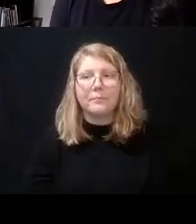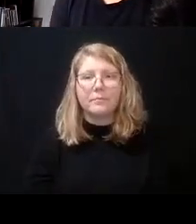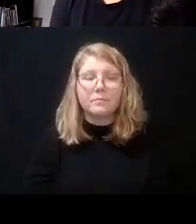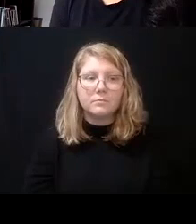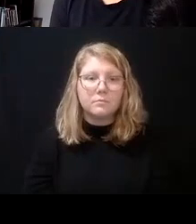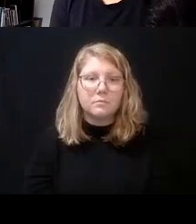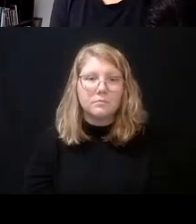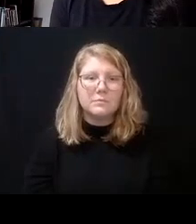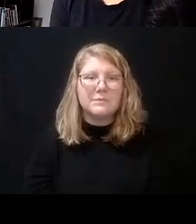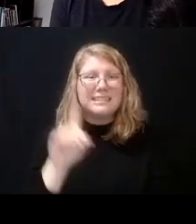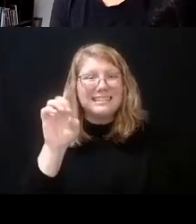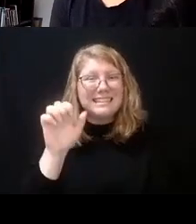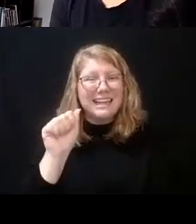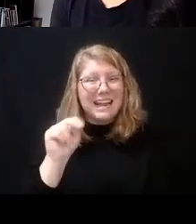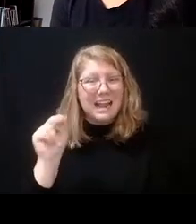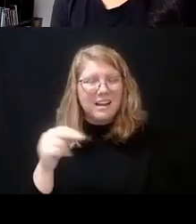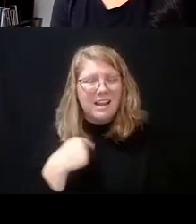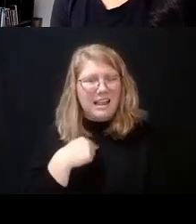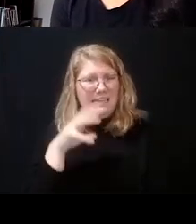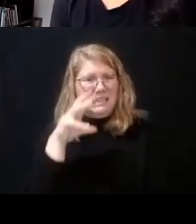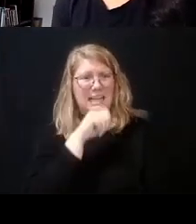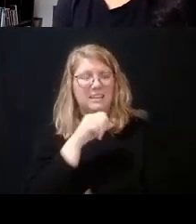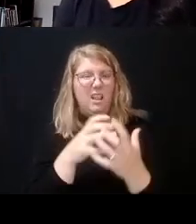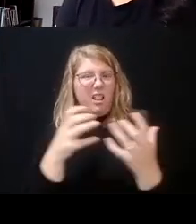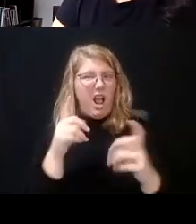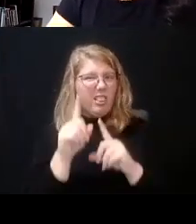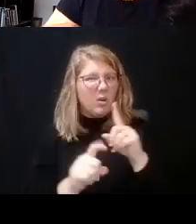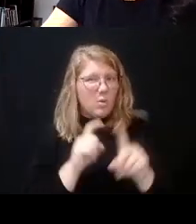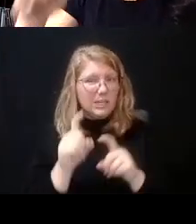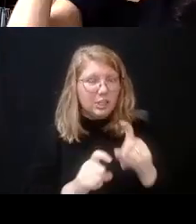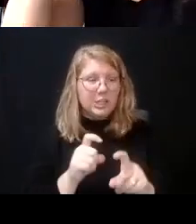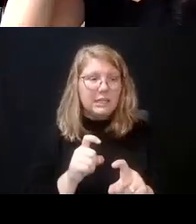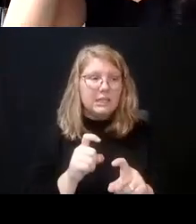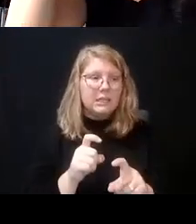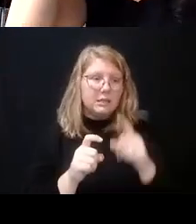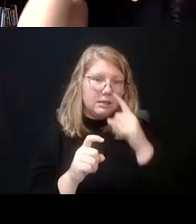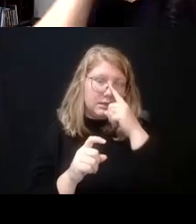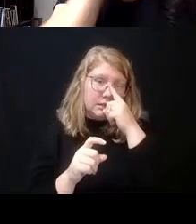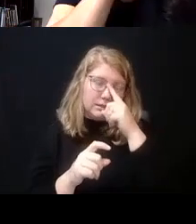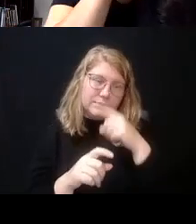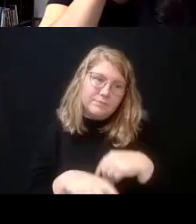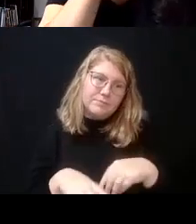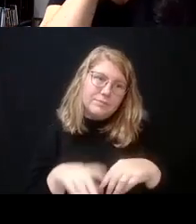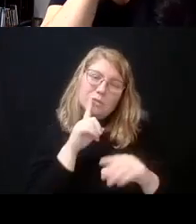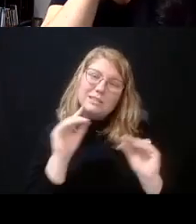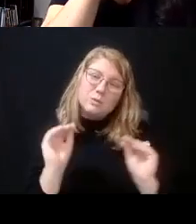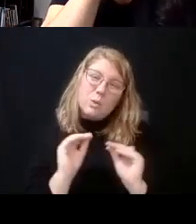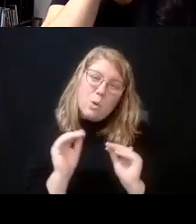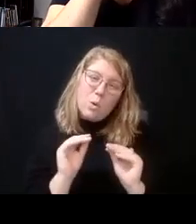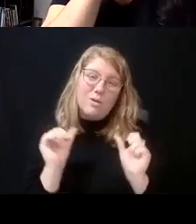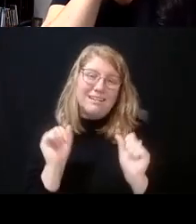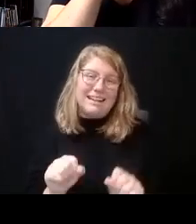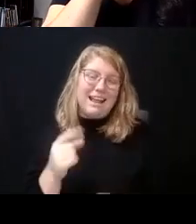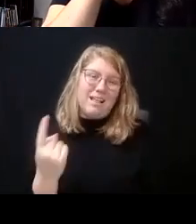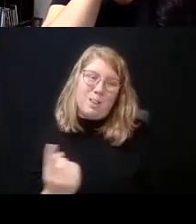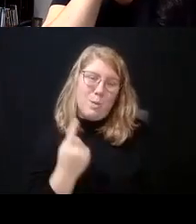And I guess, just with a lot of these questions, like I think it's nobody can do this on your